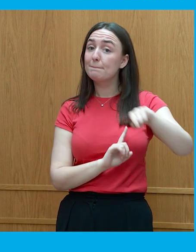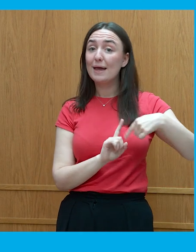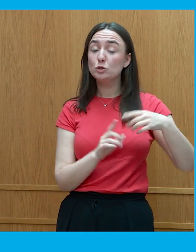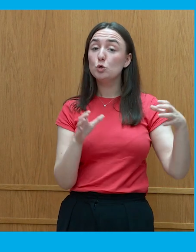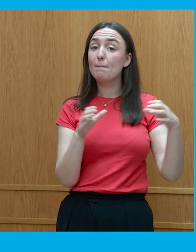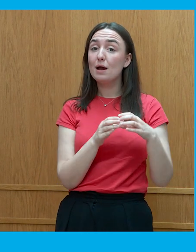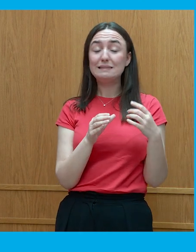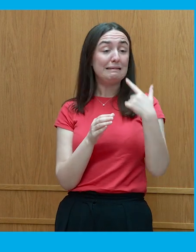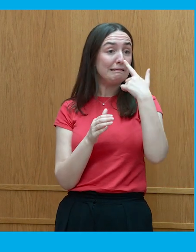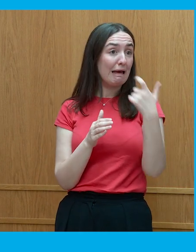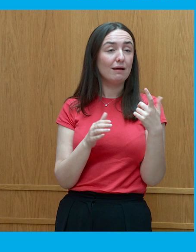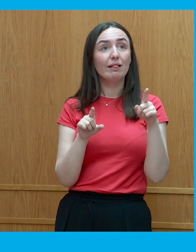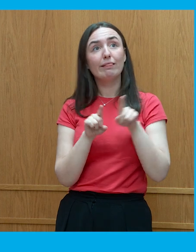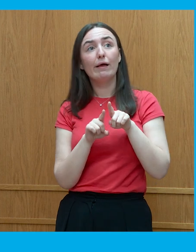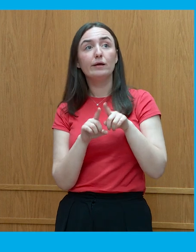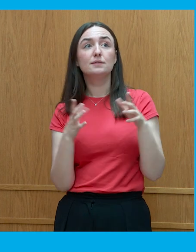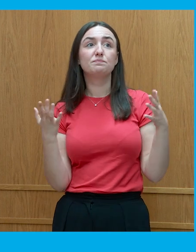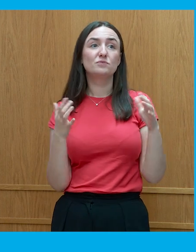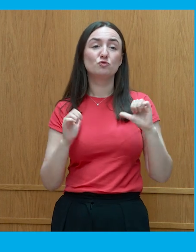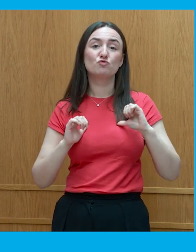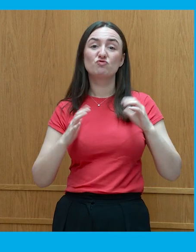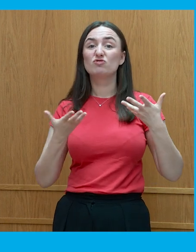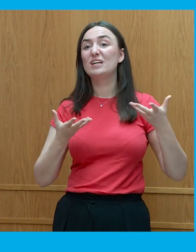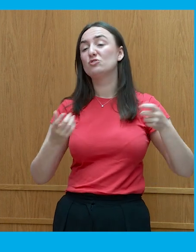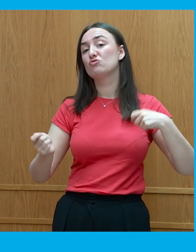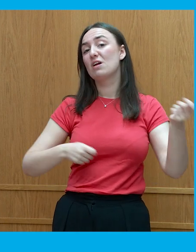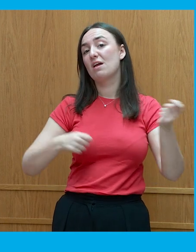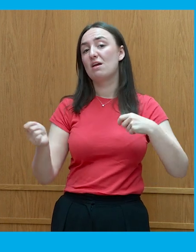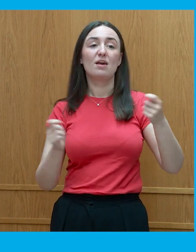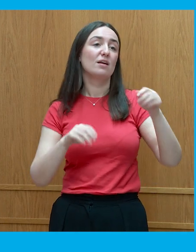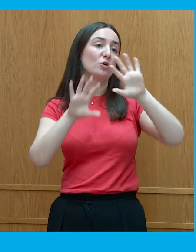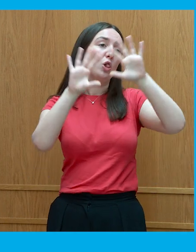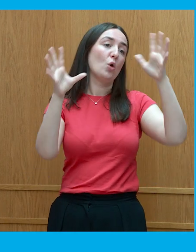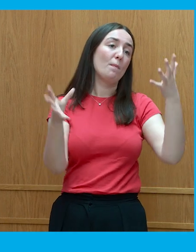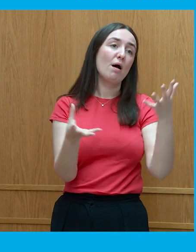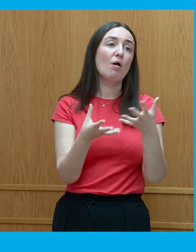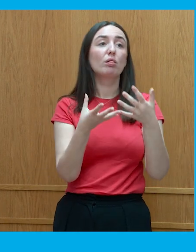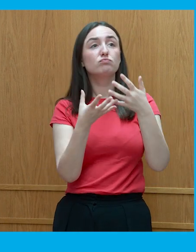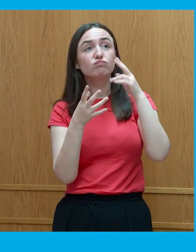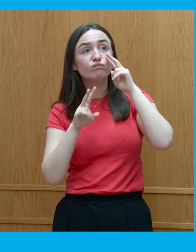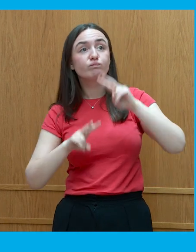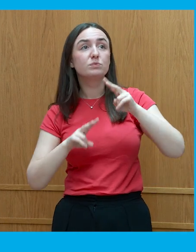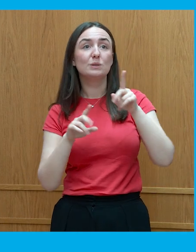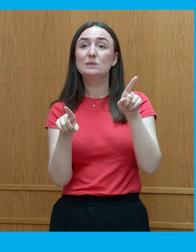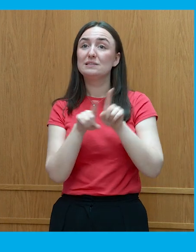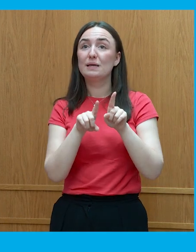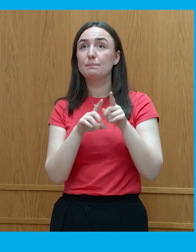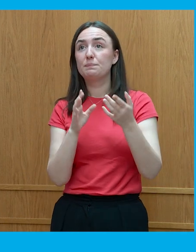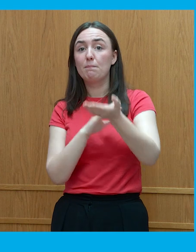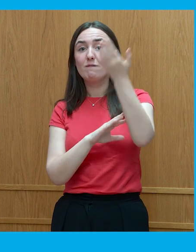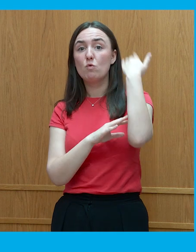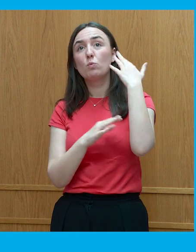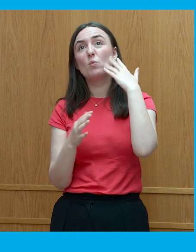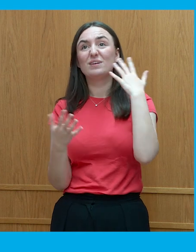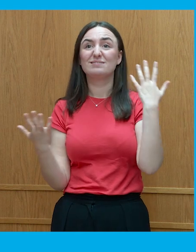of free trade globalist, kind of where it was during,